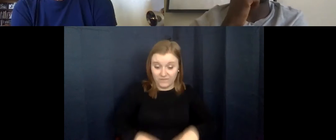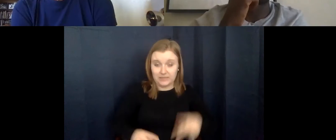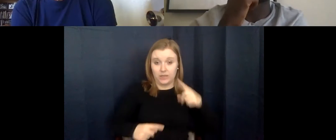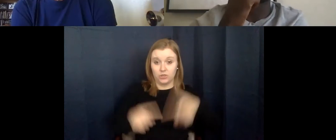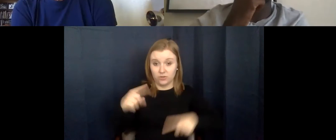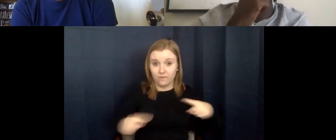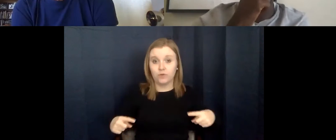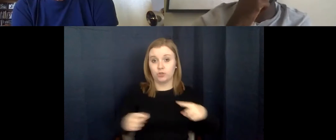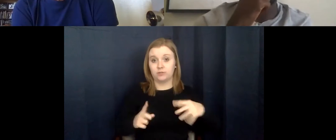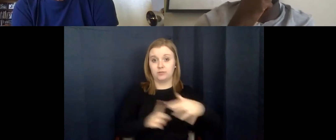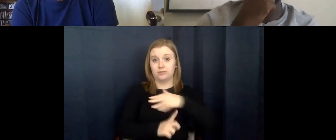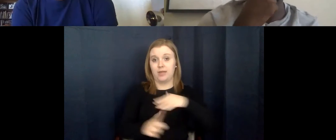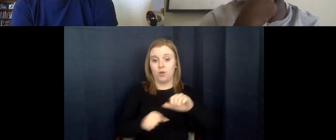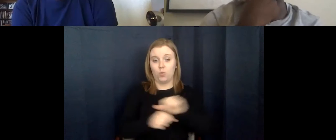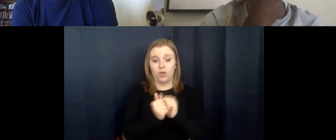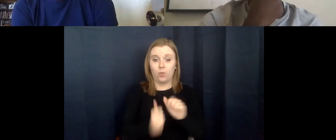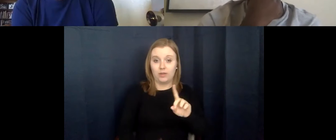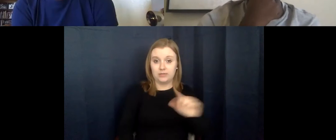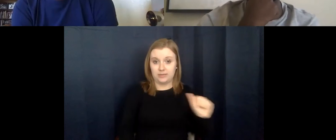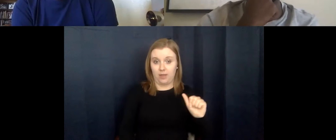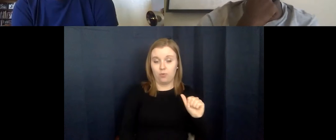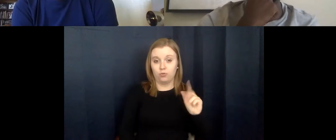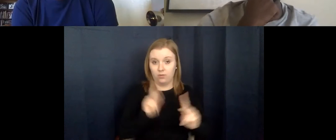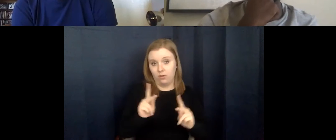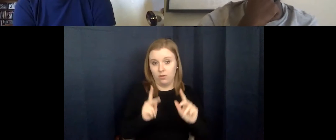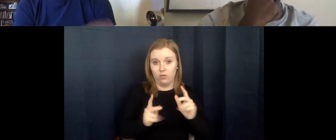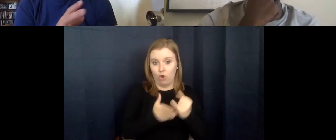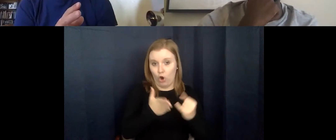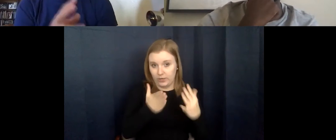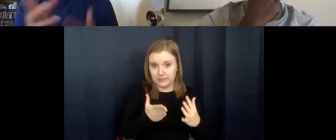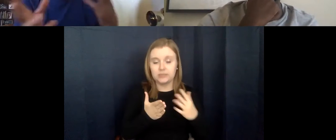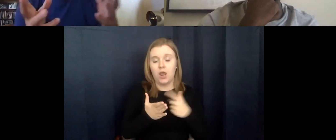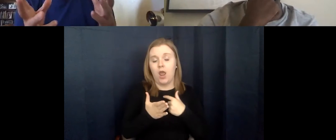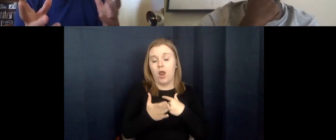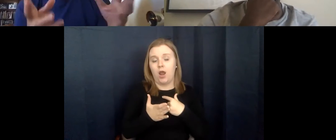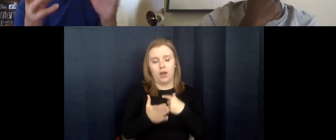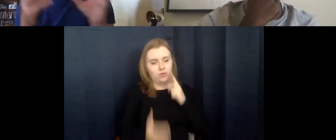disabled folks, disabled artists, and then going, oh, there are